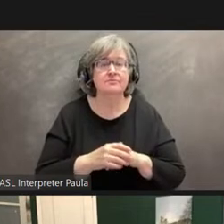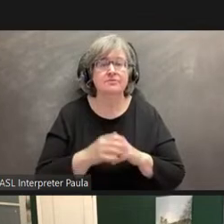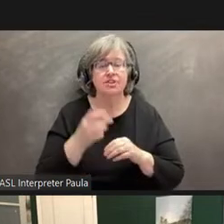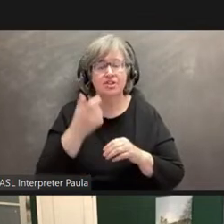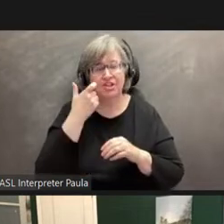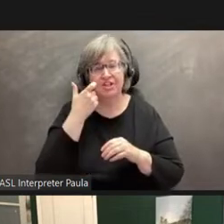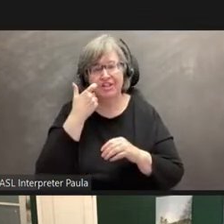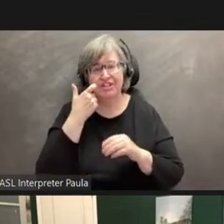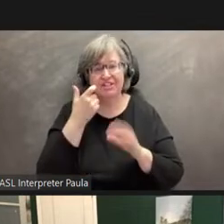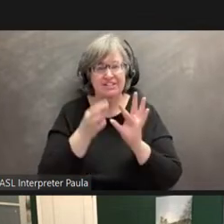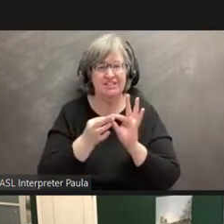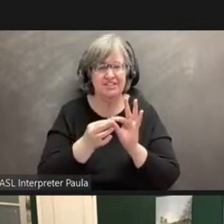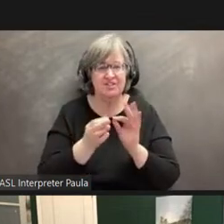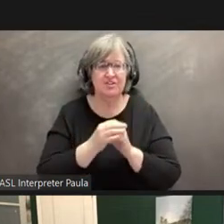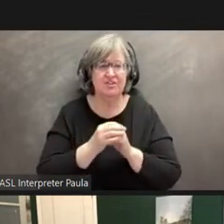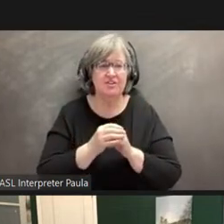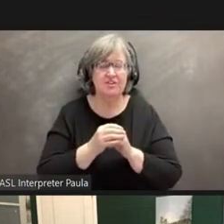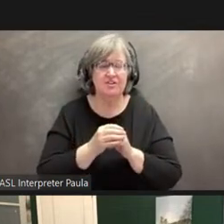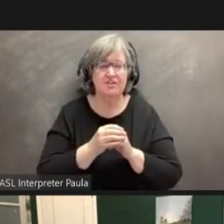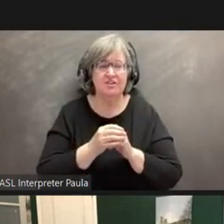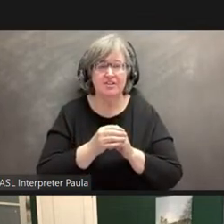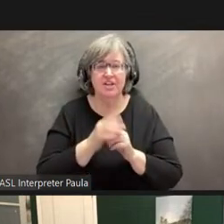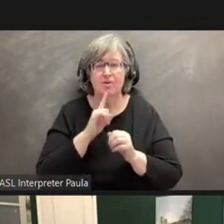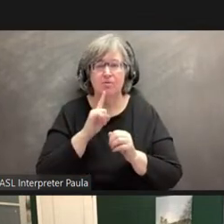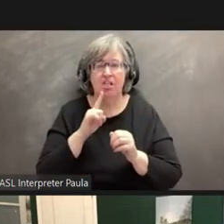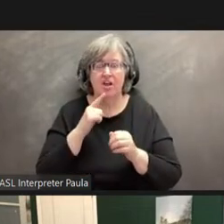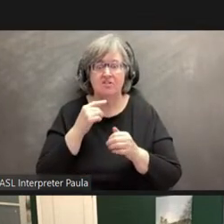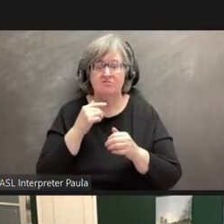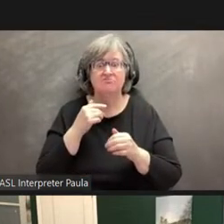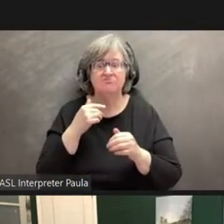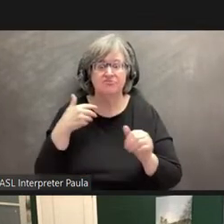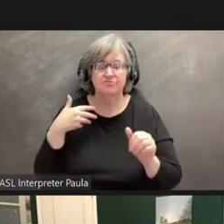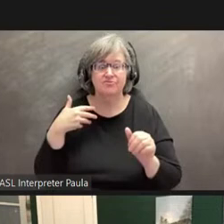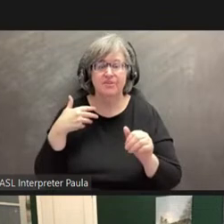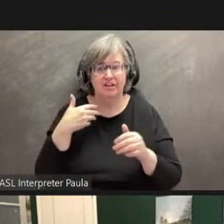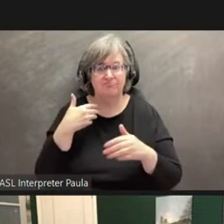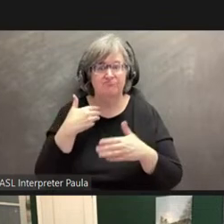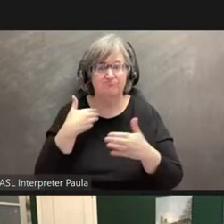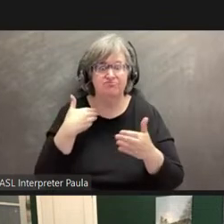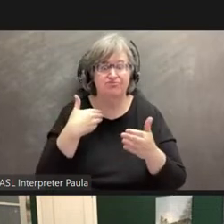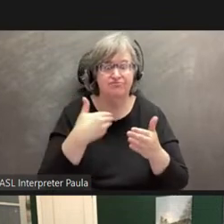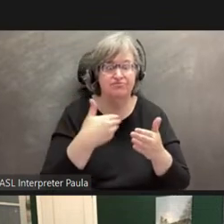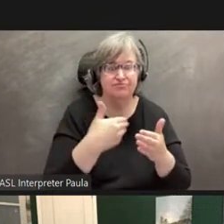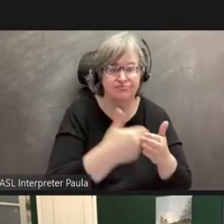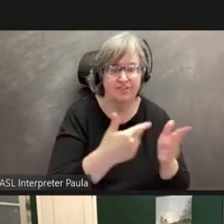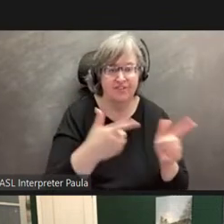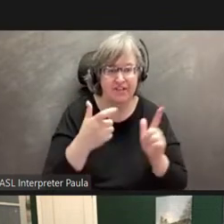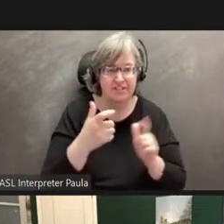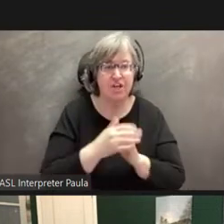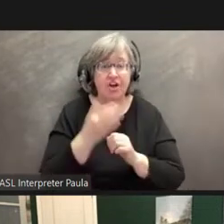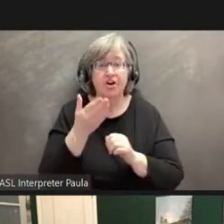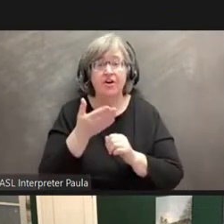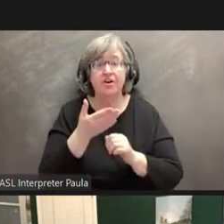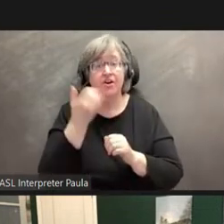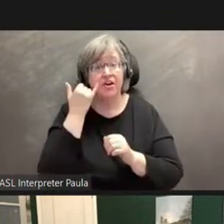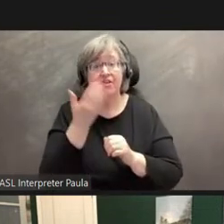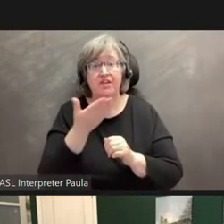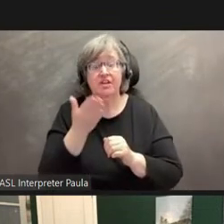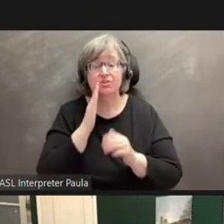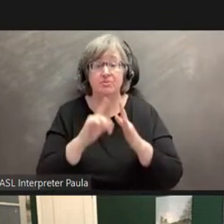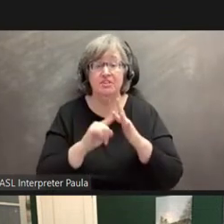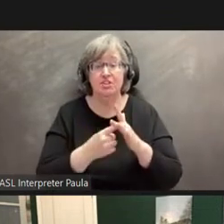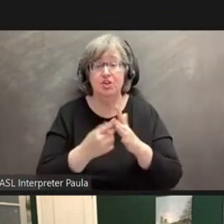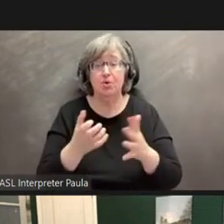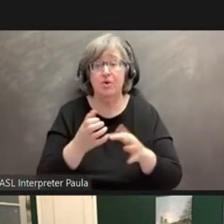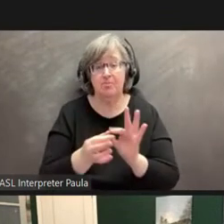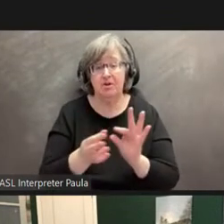said, this stuff kind of creeps up on you. And so, just in case stuff is going to be starting to be in the works, I wanted to